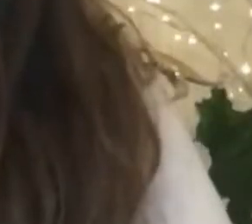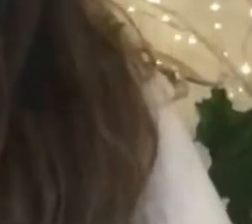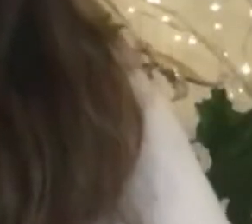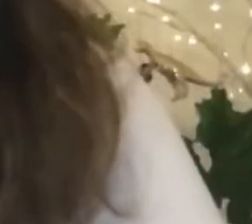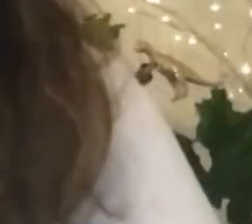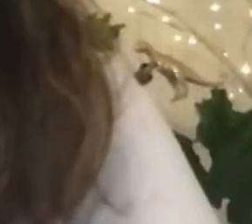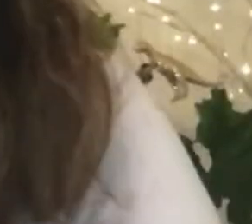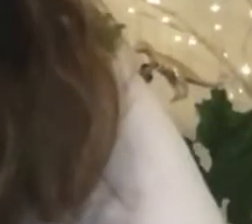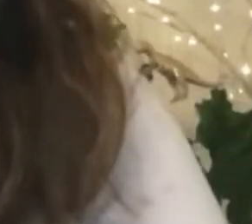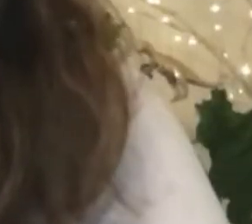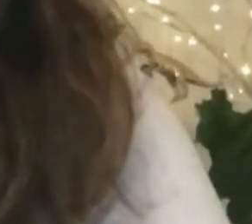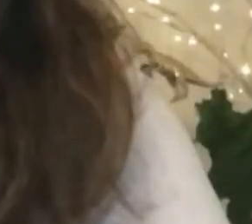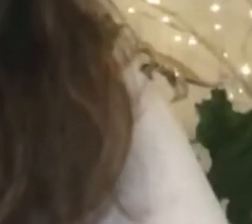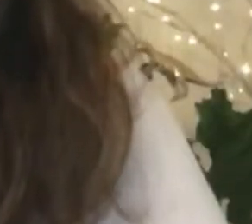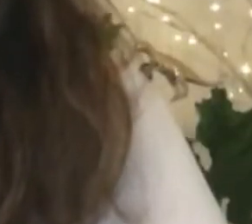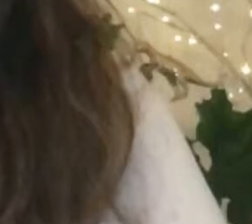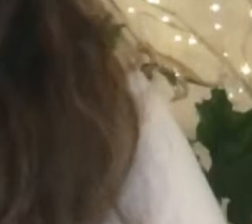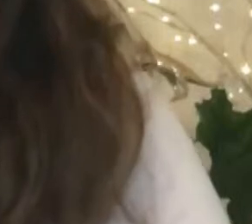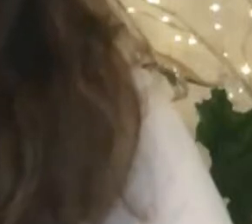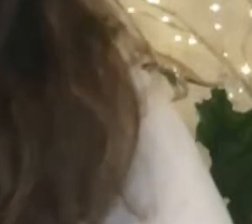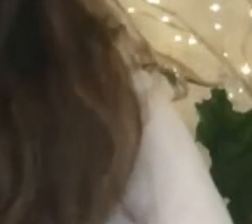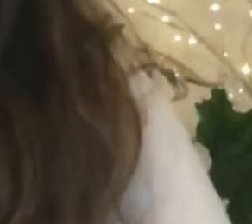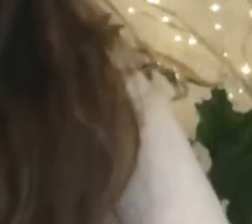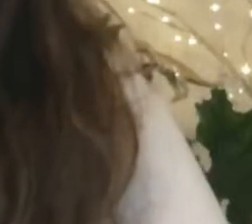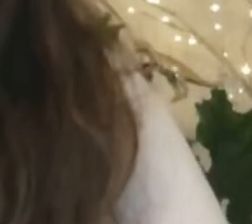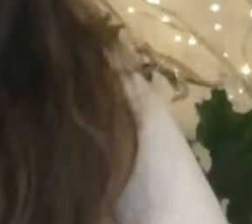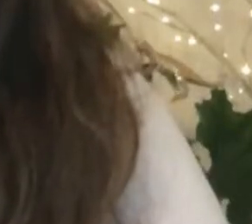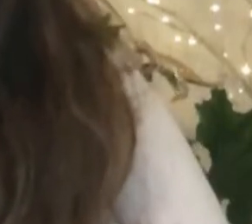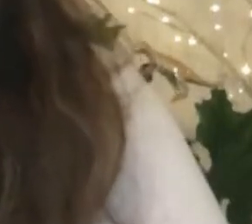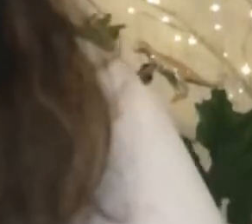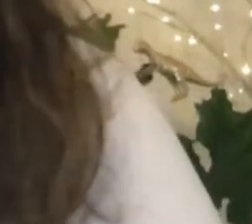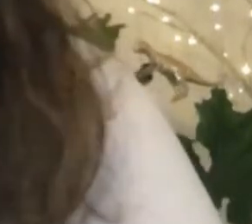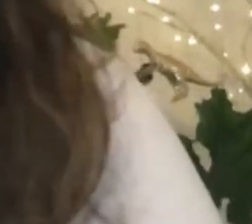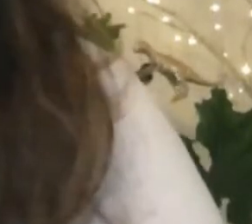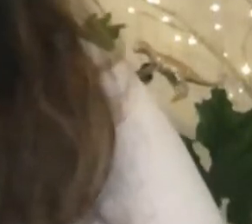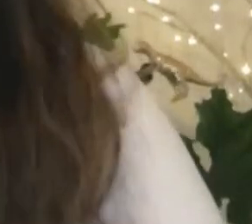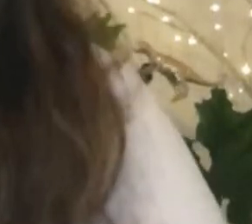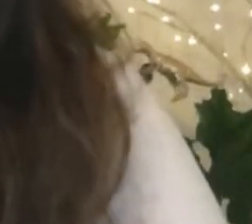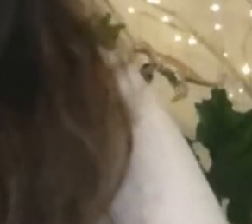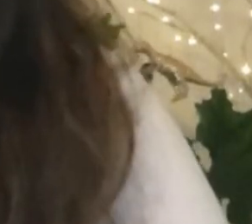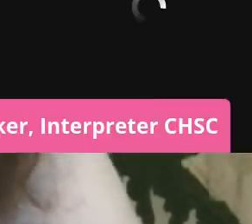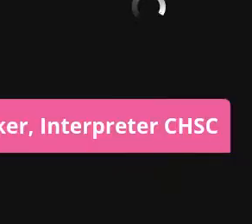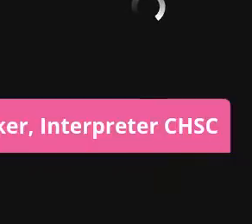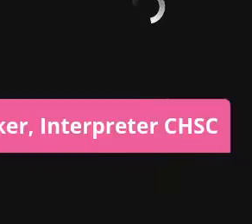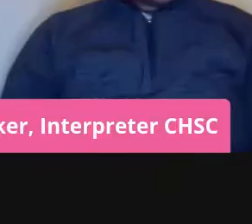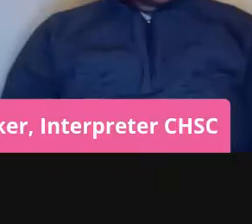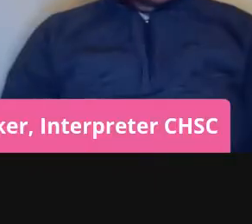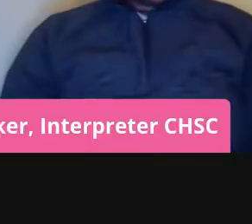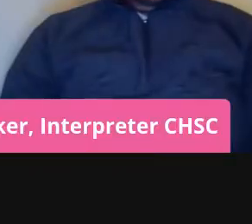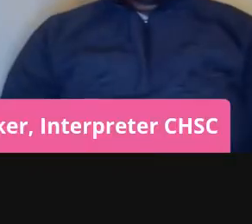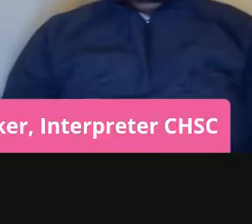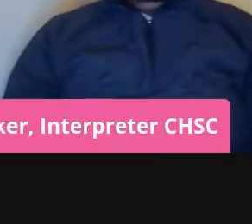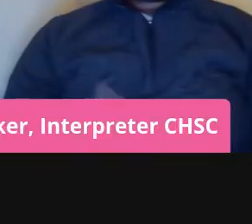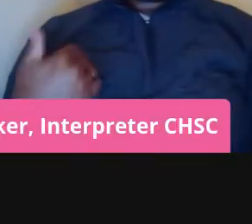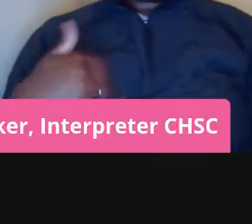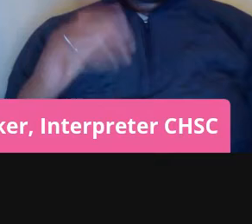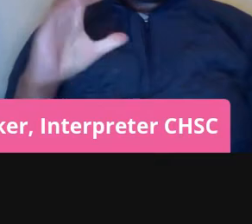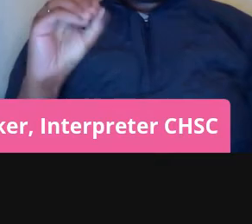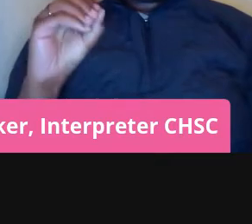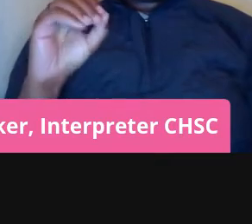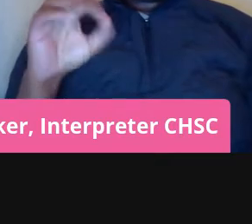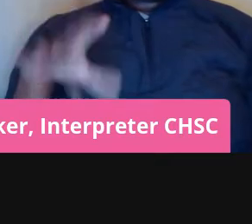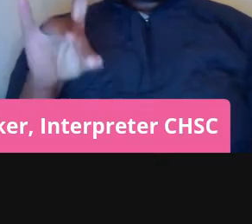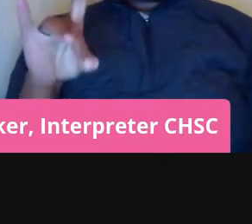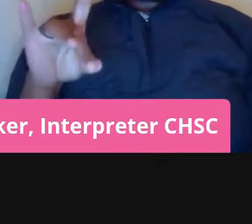Good evening. My name is Leela Bett O'Connor. Hello and welcome to the 2021 Repro Film Fest. I am one of the co-founders of Repro,